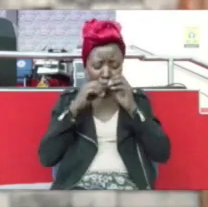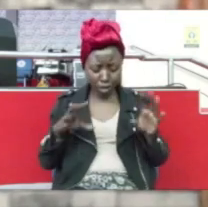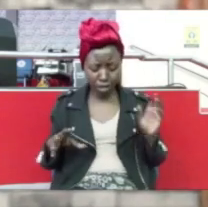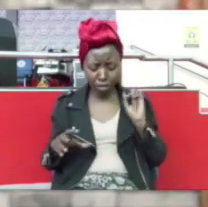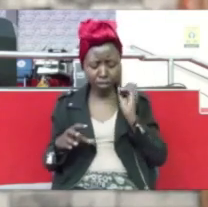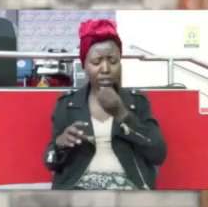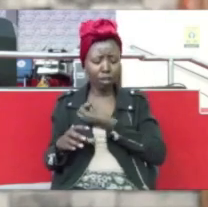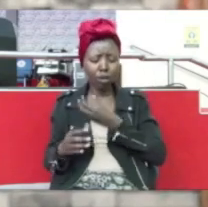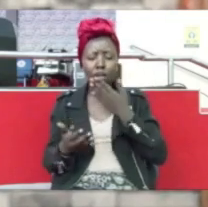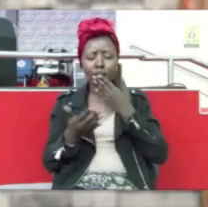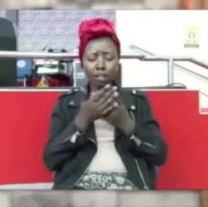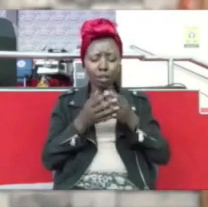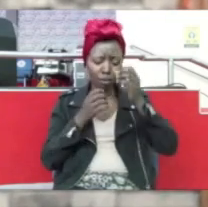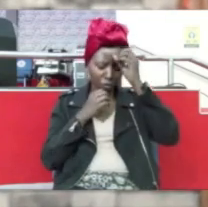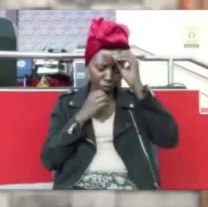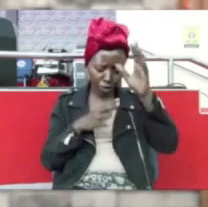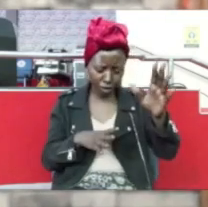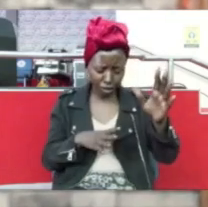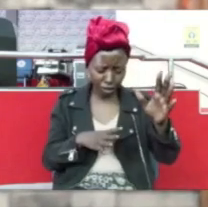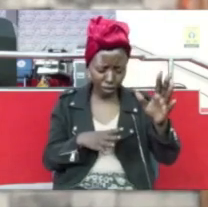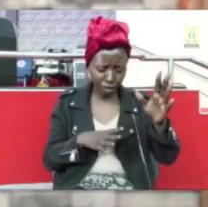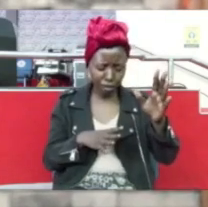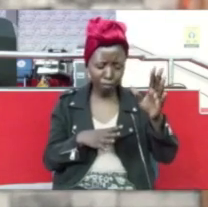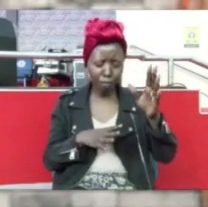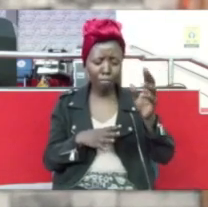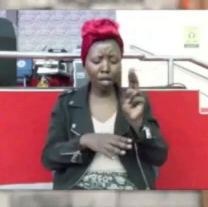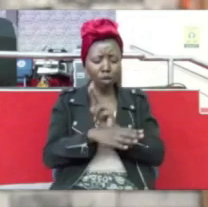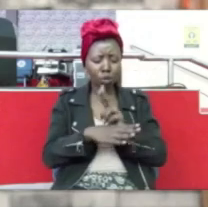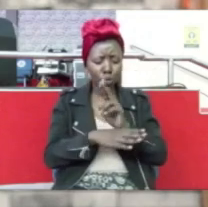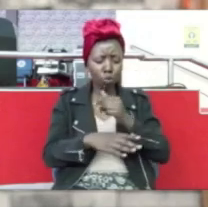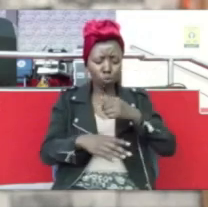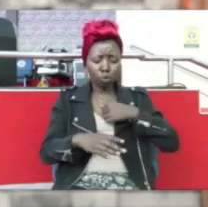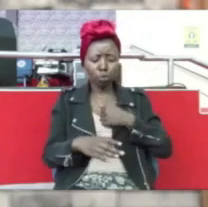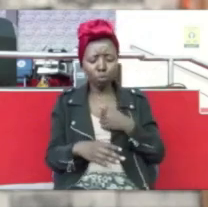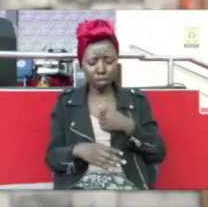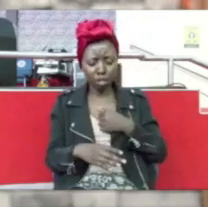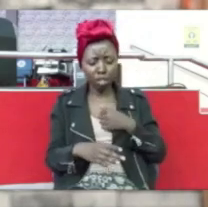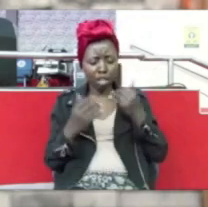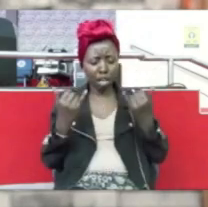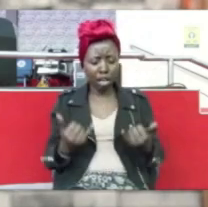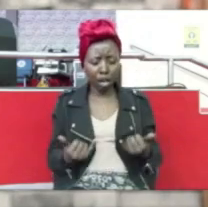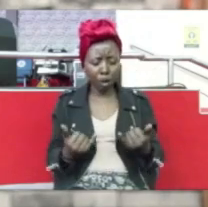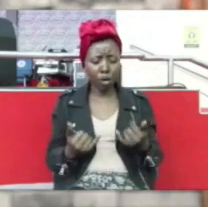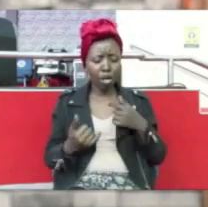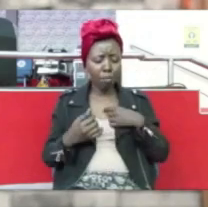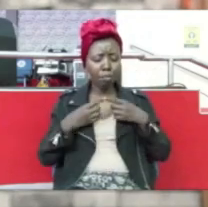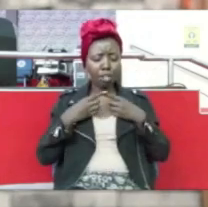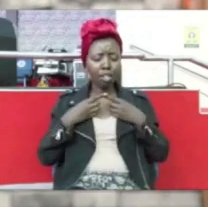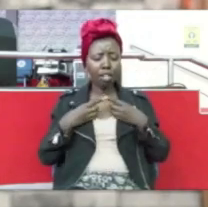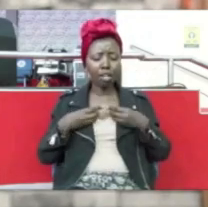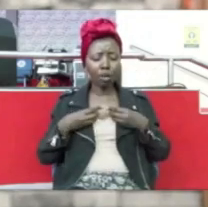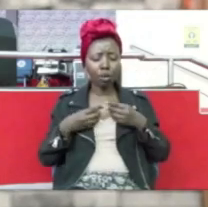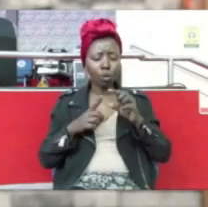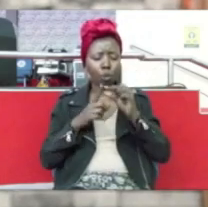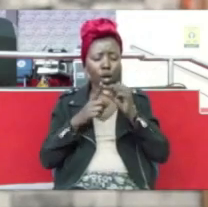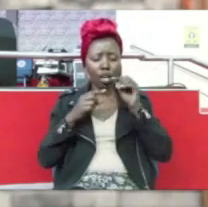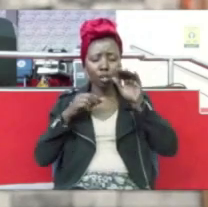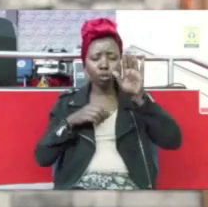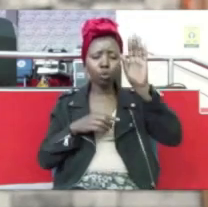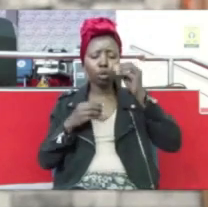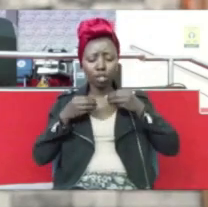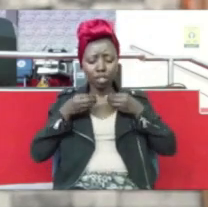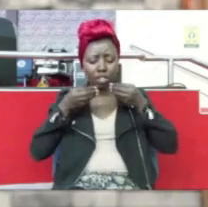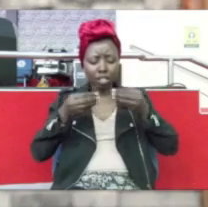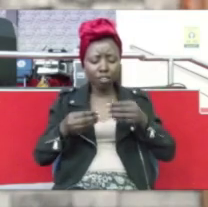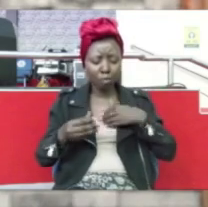Jehovah God, because it pleased you, my Father, to use me in this way, O God, and I've delivered the word as you gave it to me. And so I pray